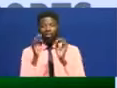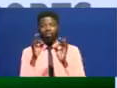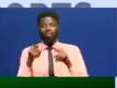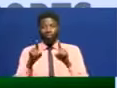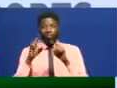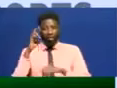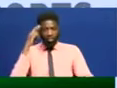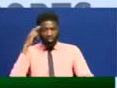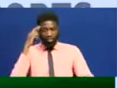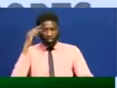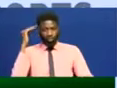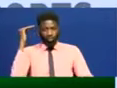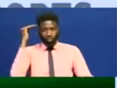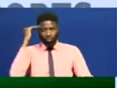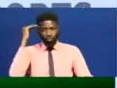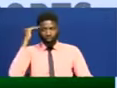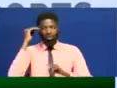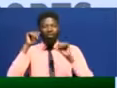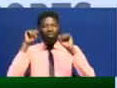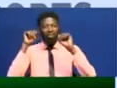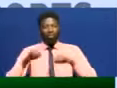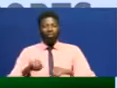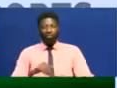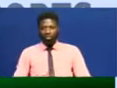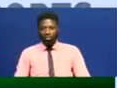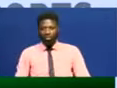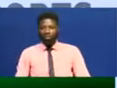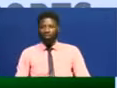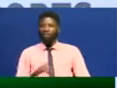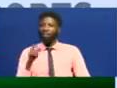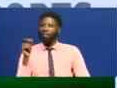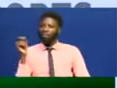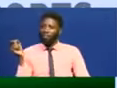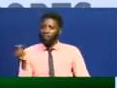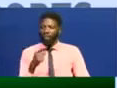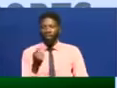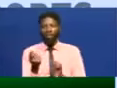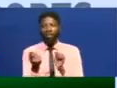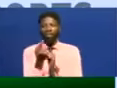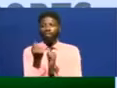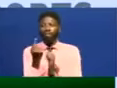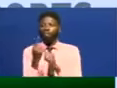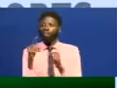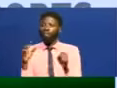know that in the whole month of November,